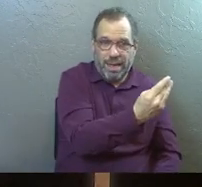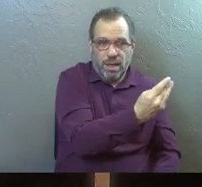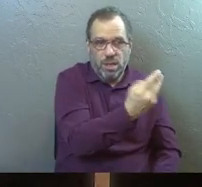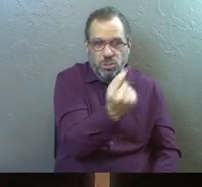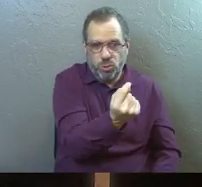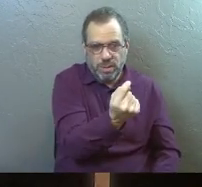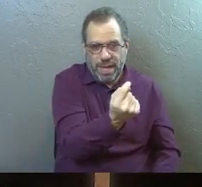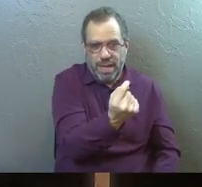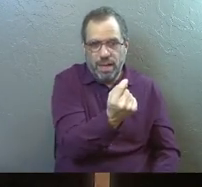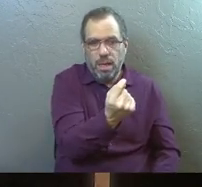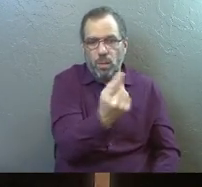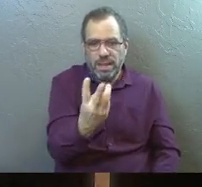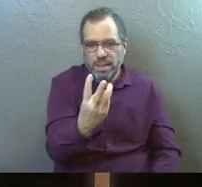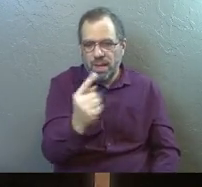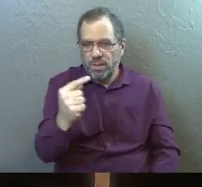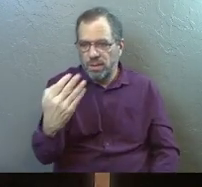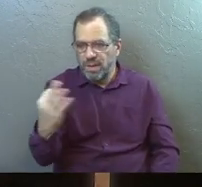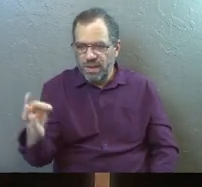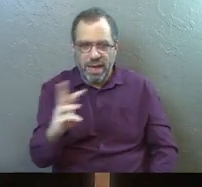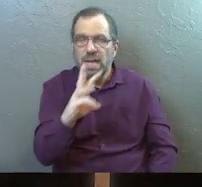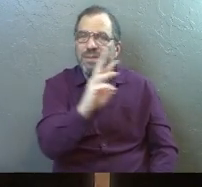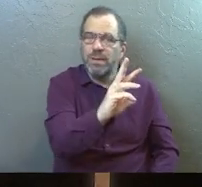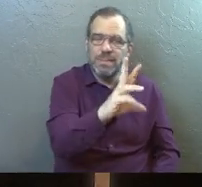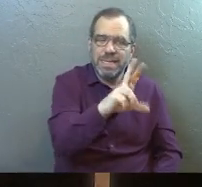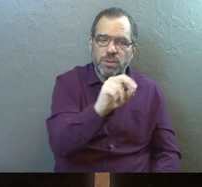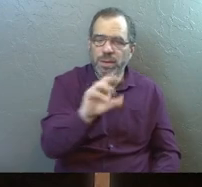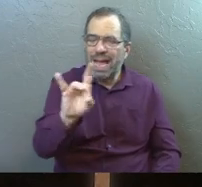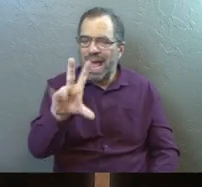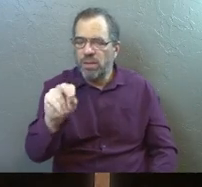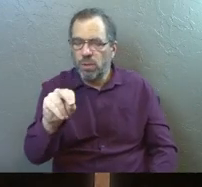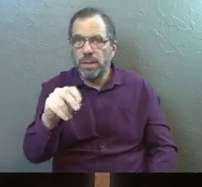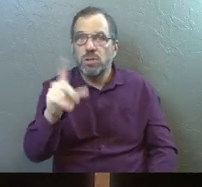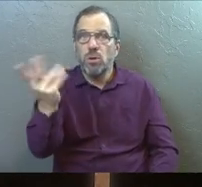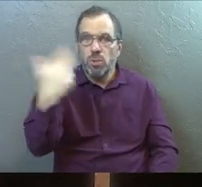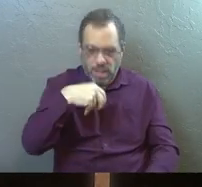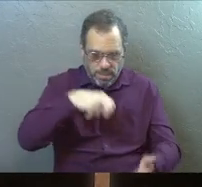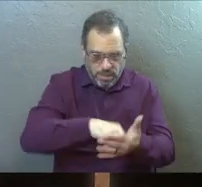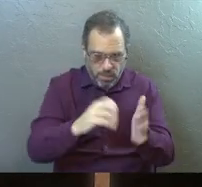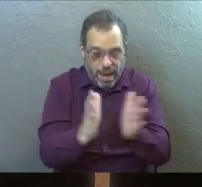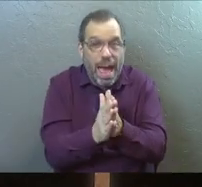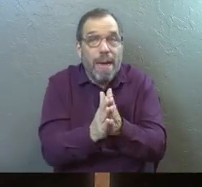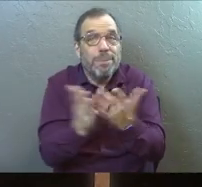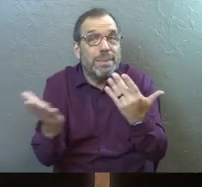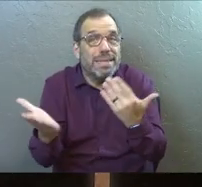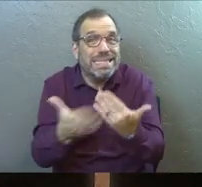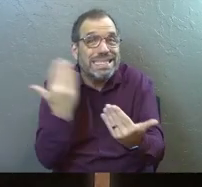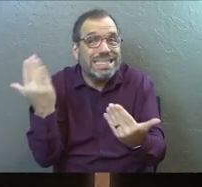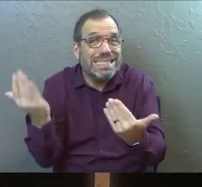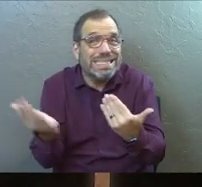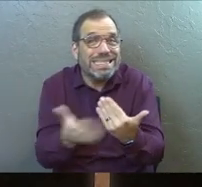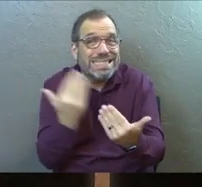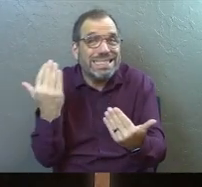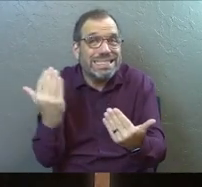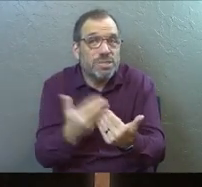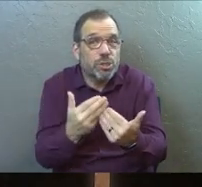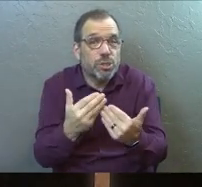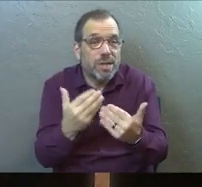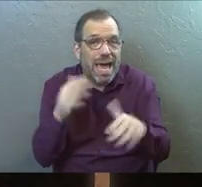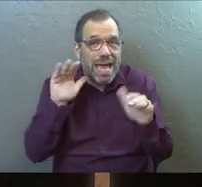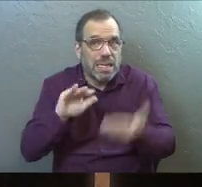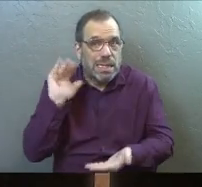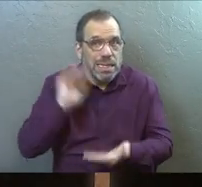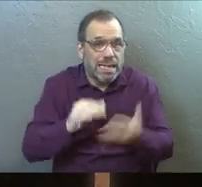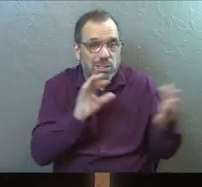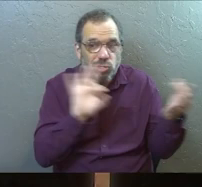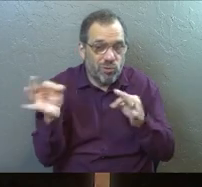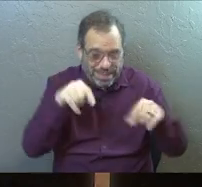Friday, 6:30 to 8:30, so that you can come and do your quiet time here. Because it might be easier and lower distraction for you to do your